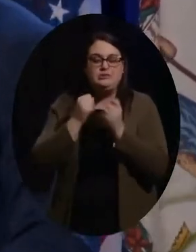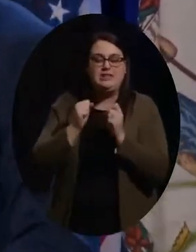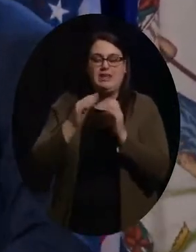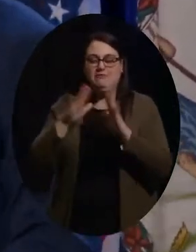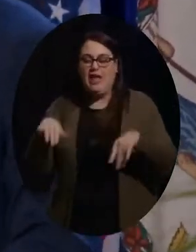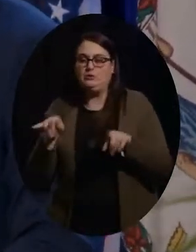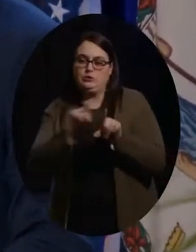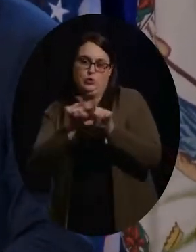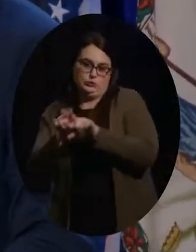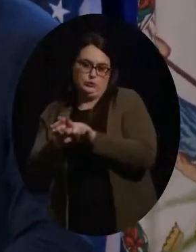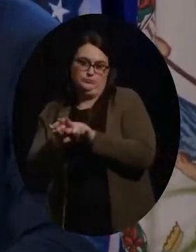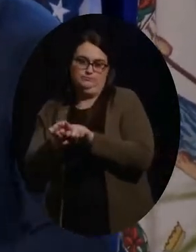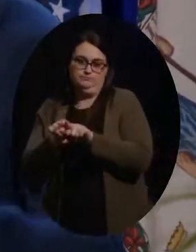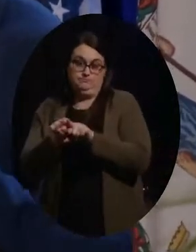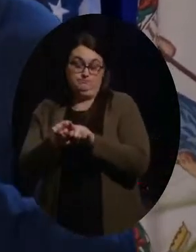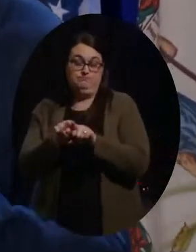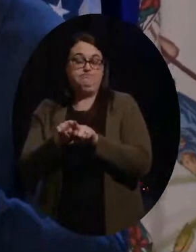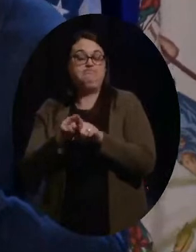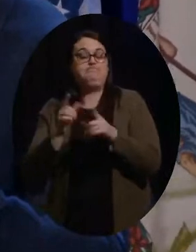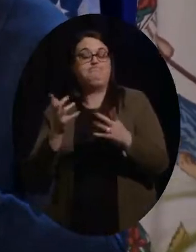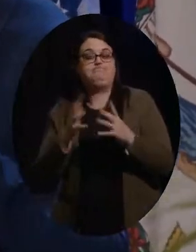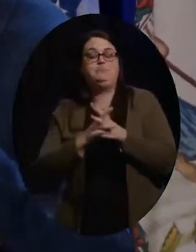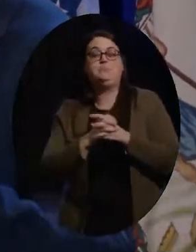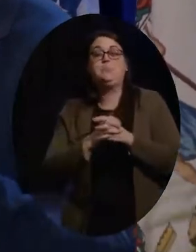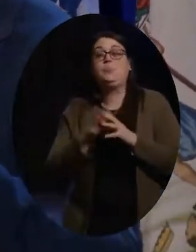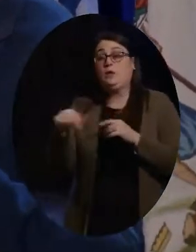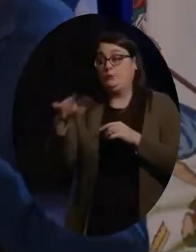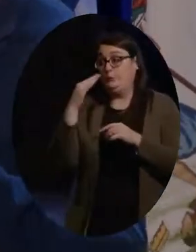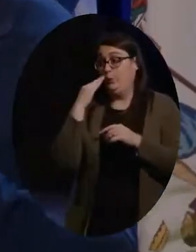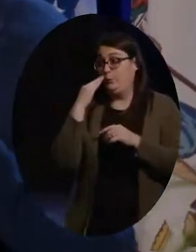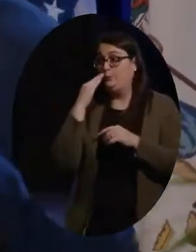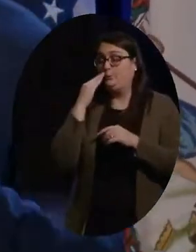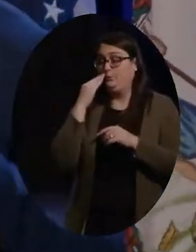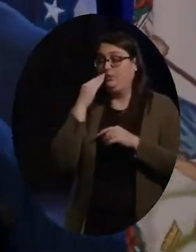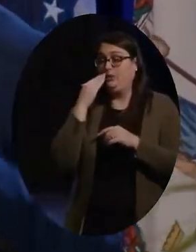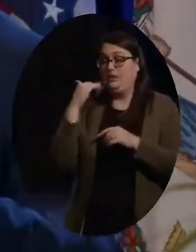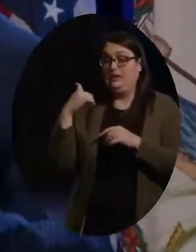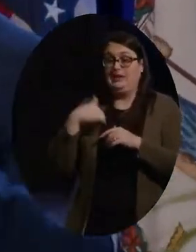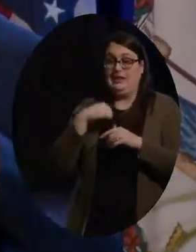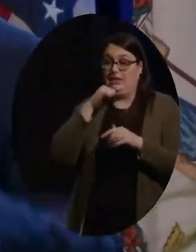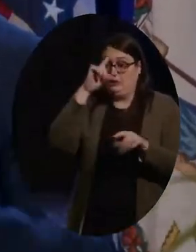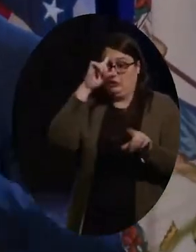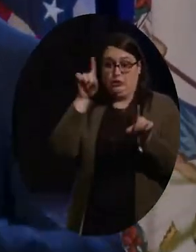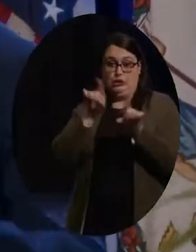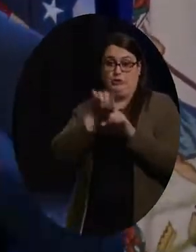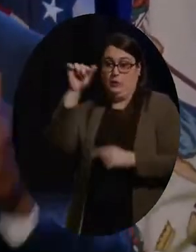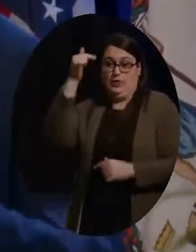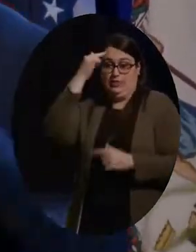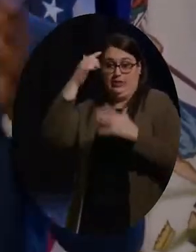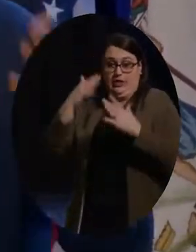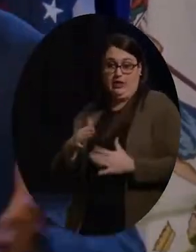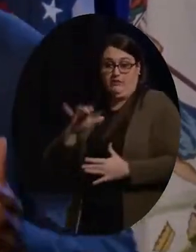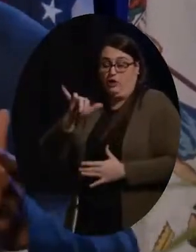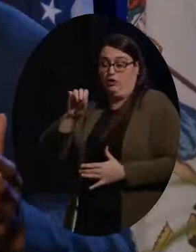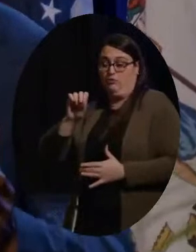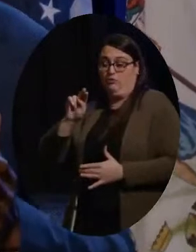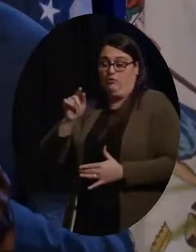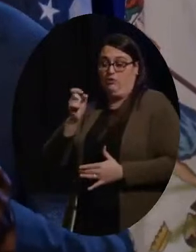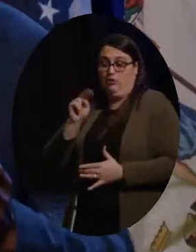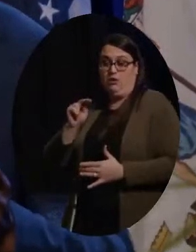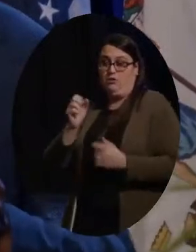too. Now, y'all know I don't agree with Governor Youngkin on many